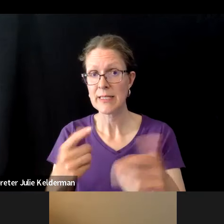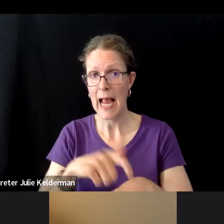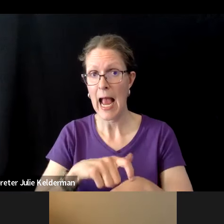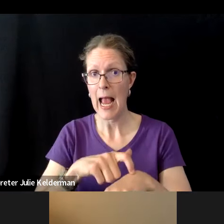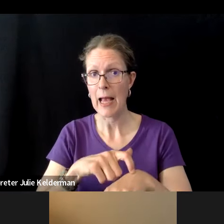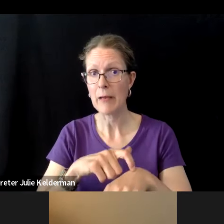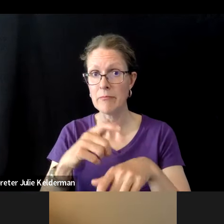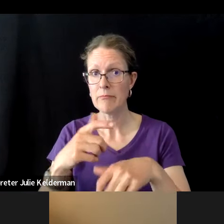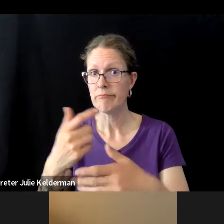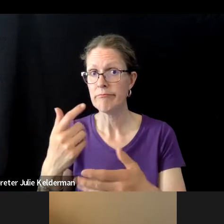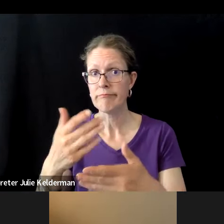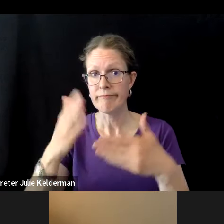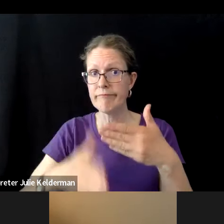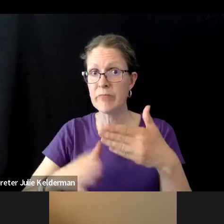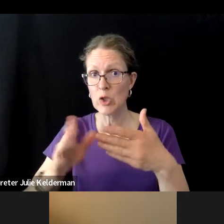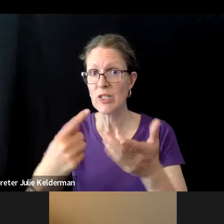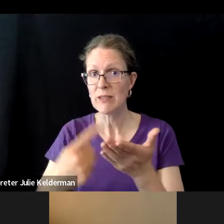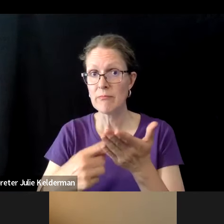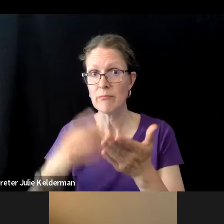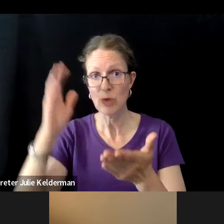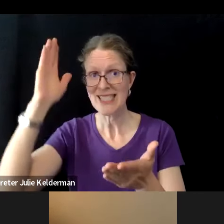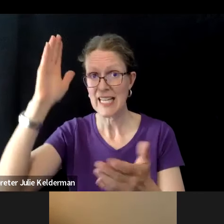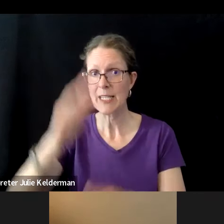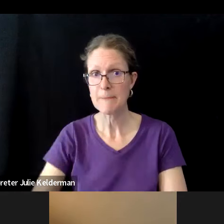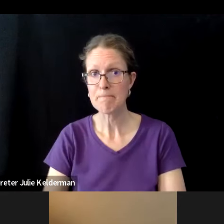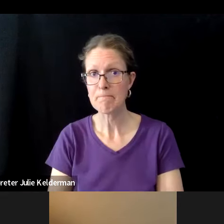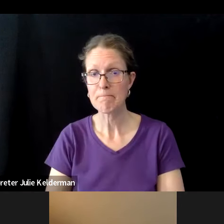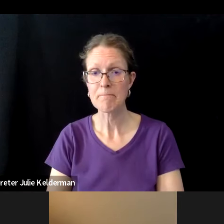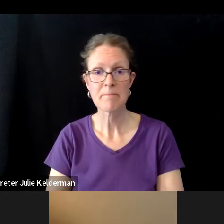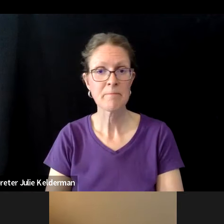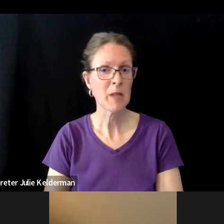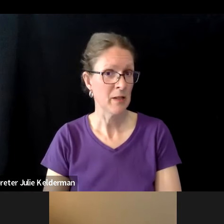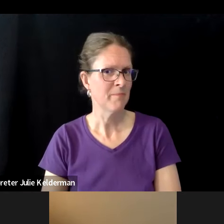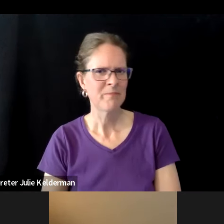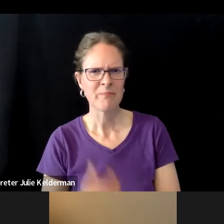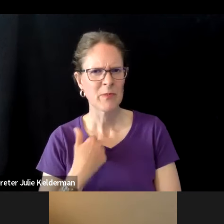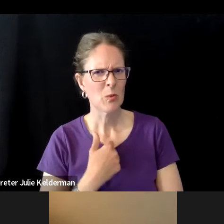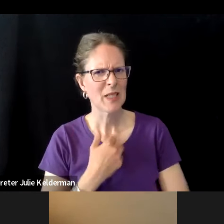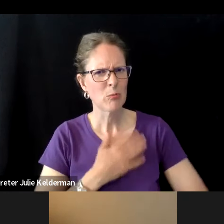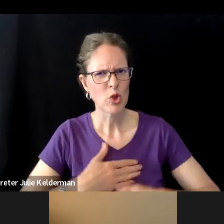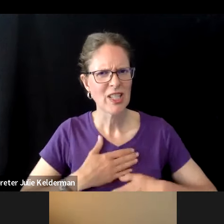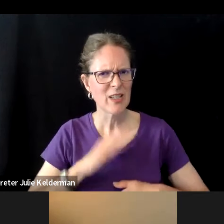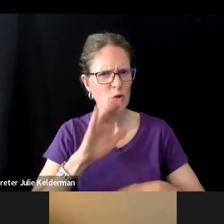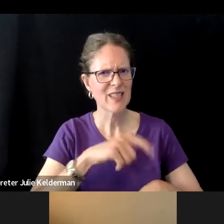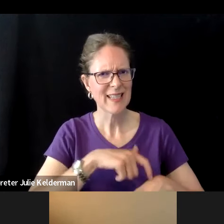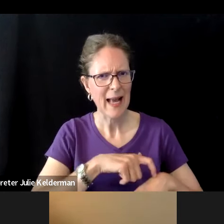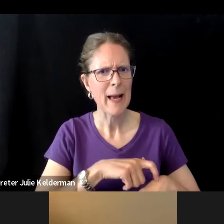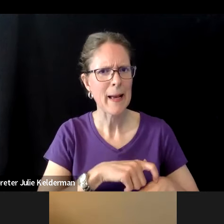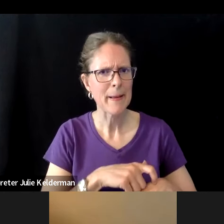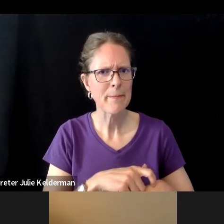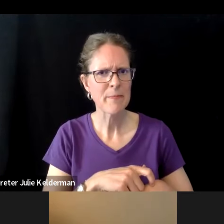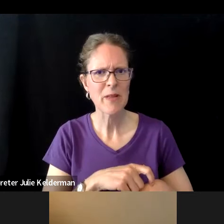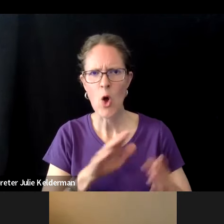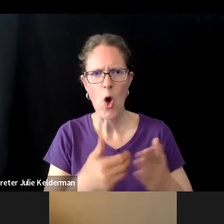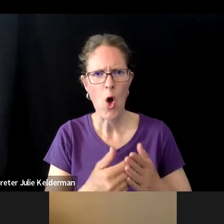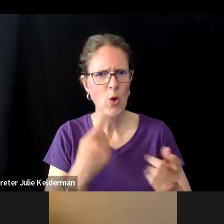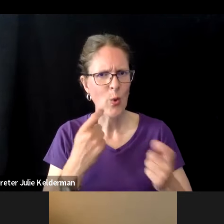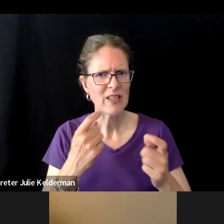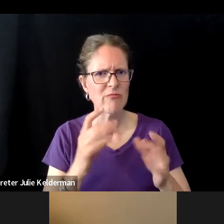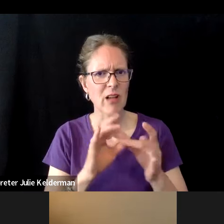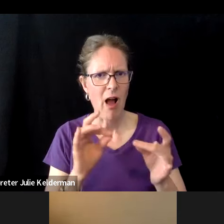your discussion, your presentation. Yeah, no, we're just appreciative of the time and you know, all the questions and